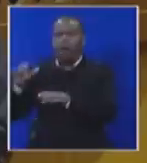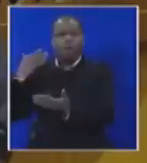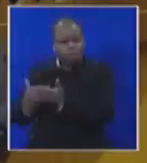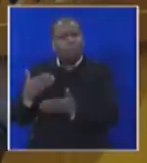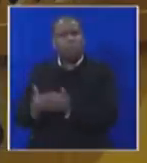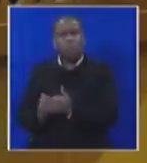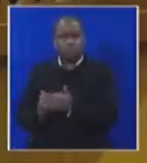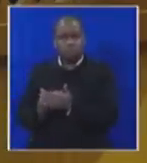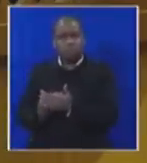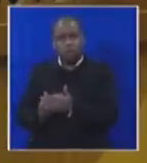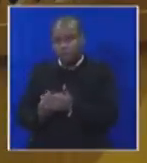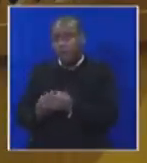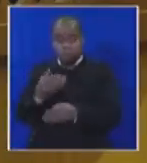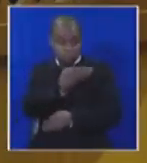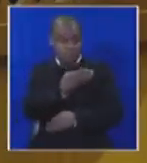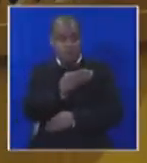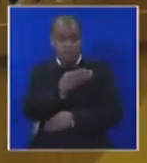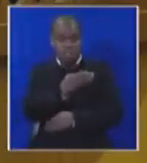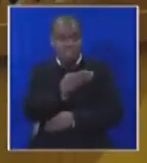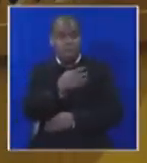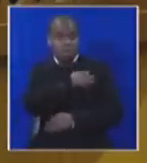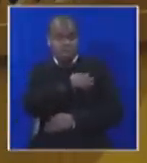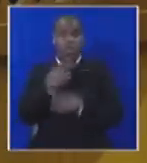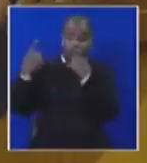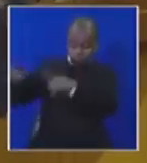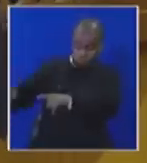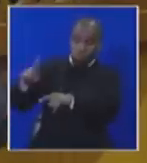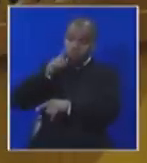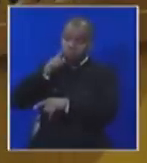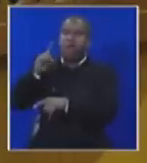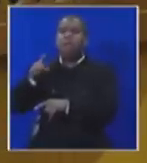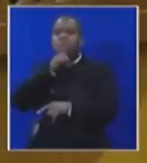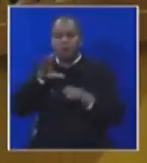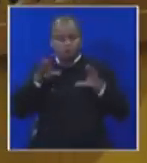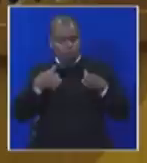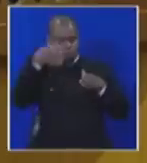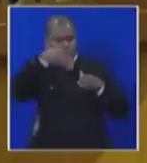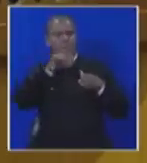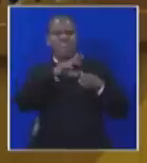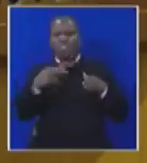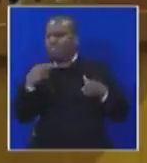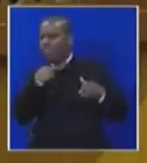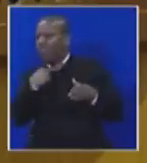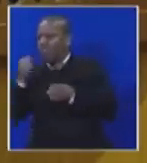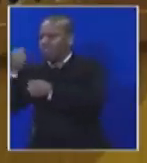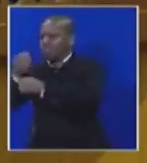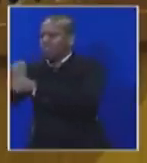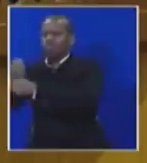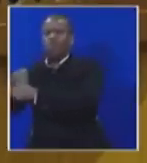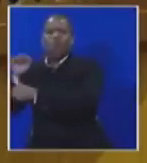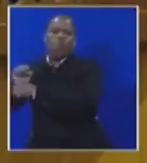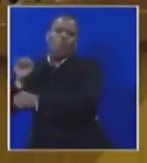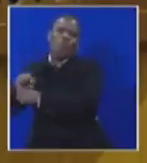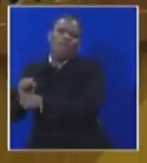Honourable Minister that was here should go and visit Port Elizabeth, and yet the ANC cannot create jobs in Port Elizabeth. Why?